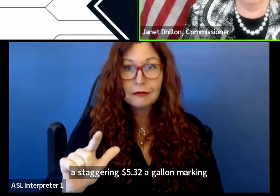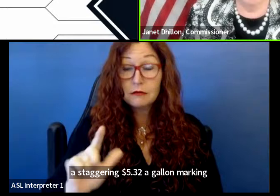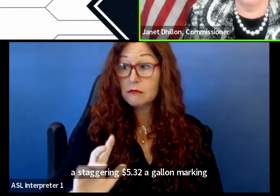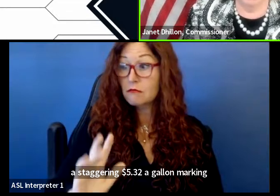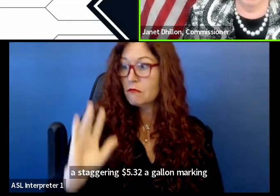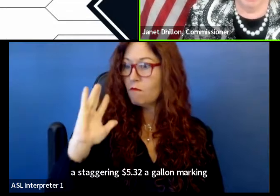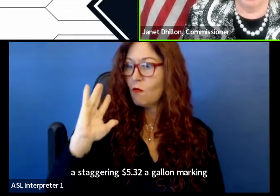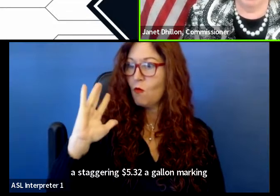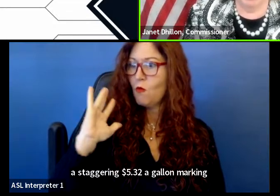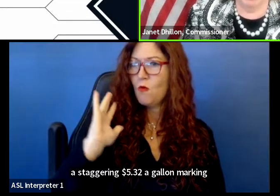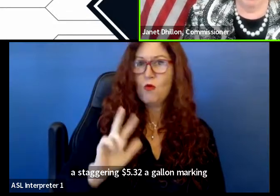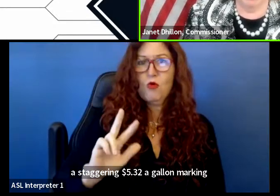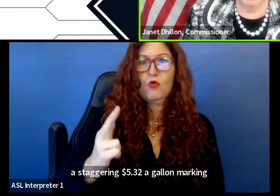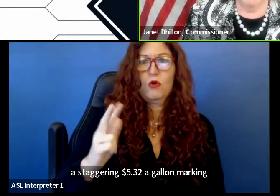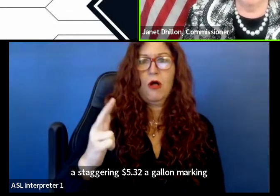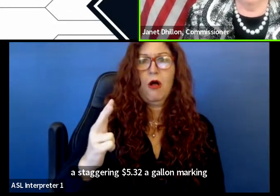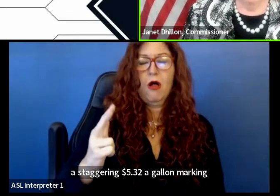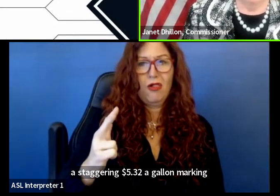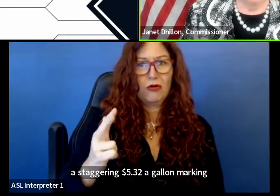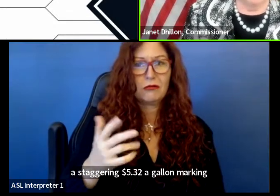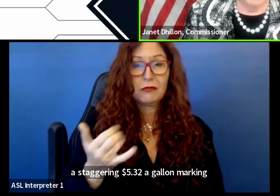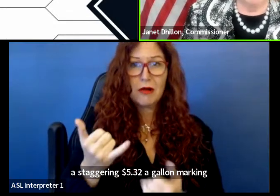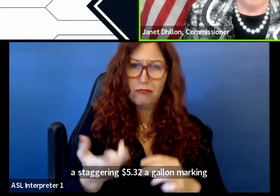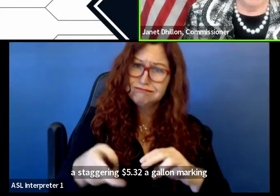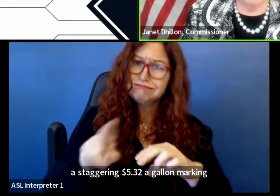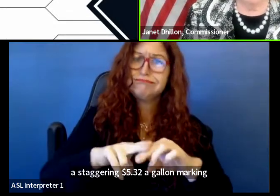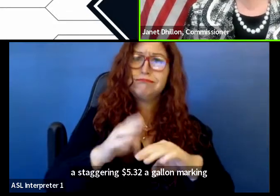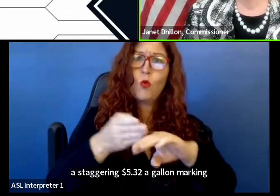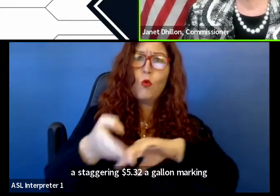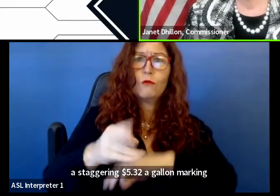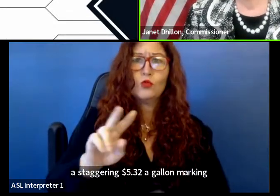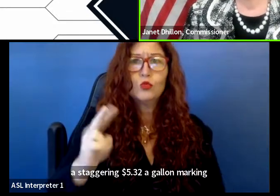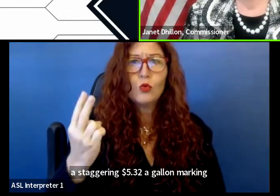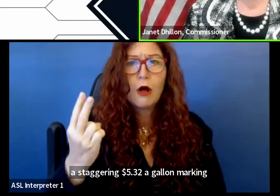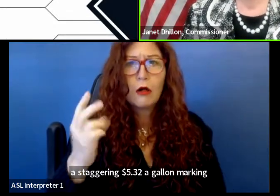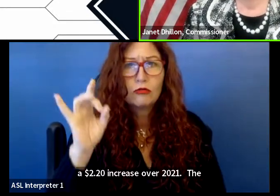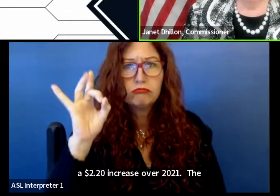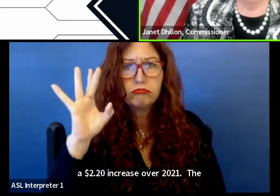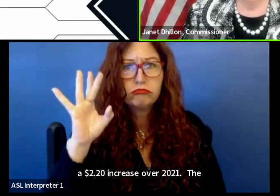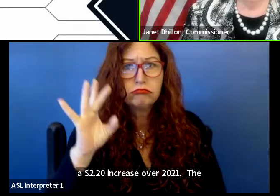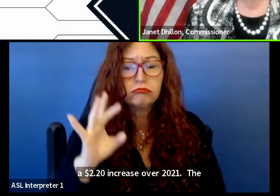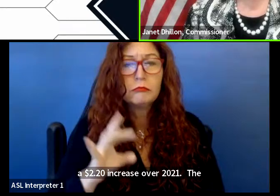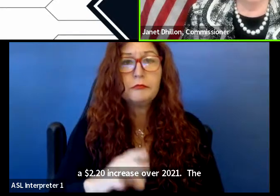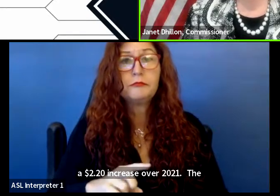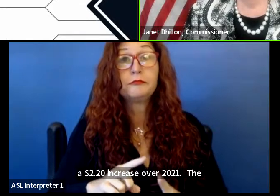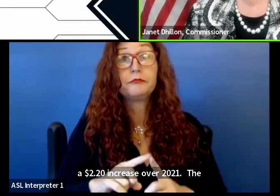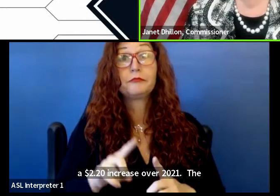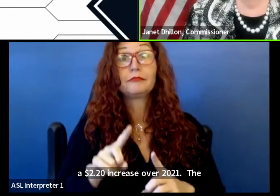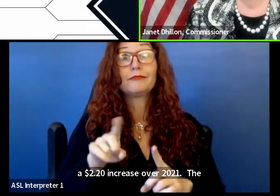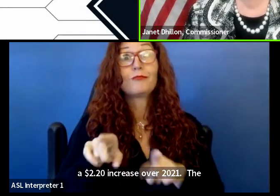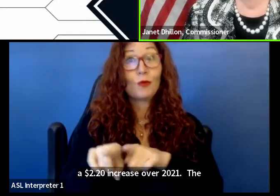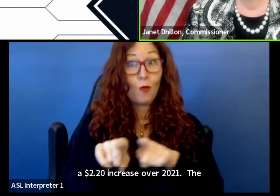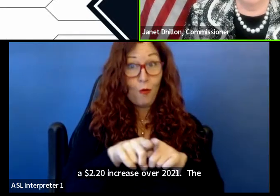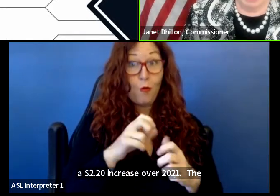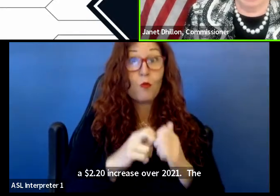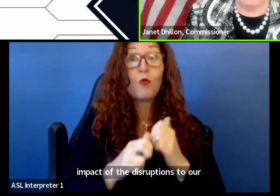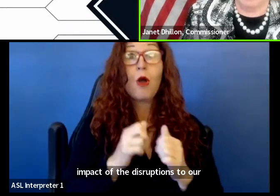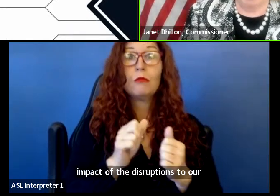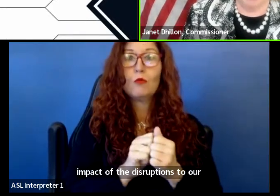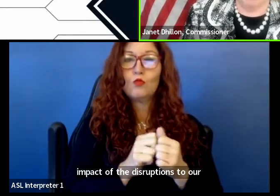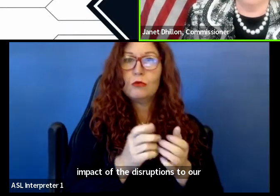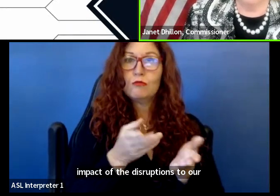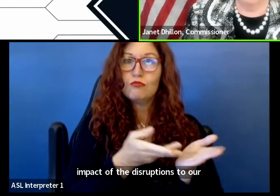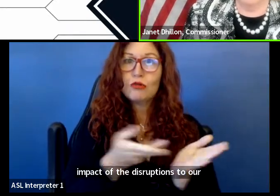over 2021. the impact of the disruptions to our supply chain are also having